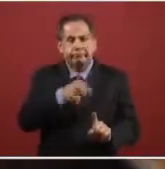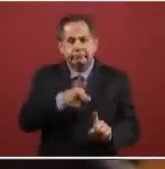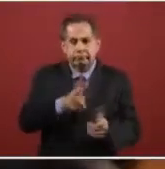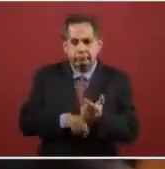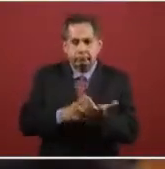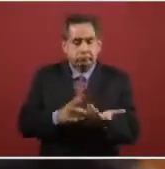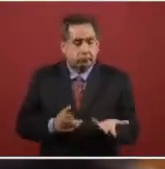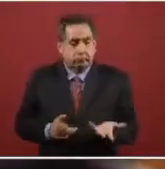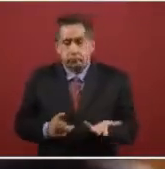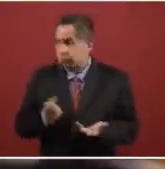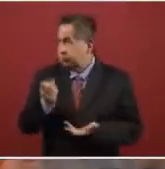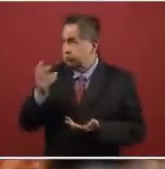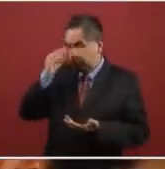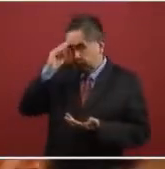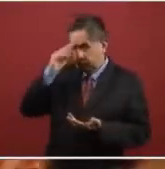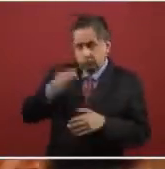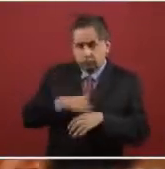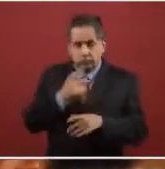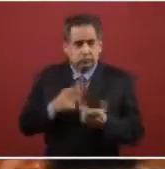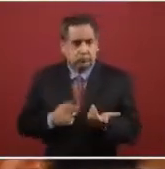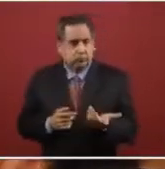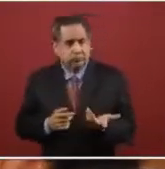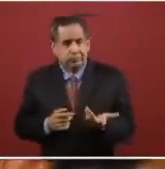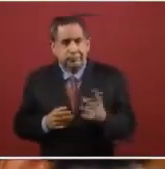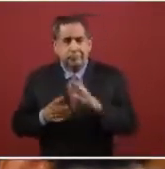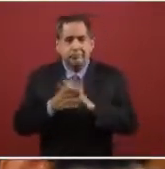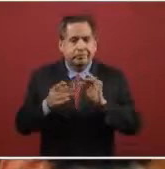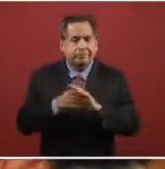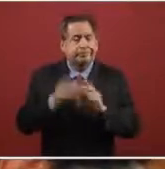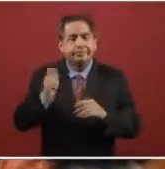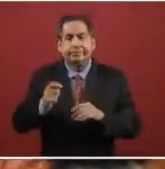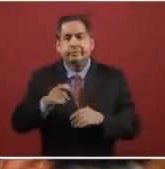that they think it's too much money being spent on